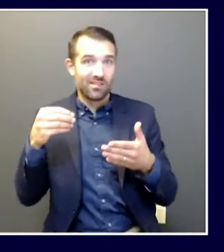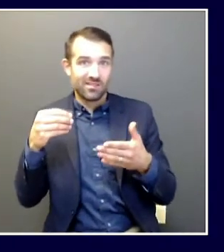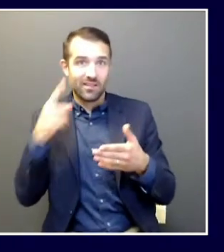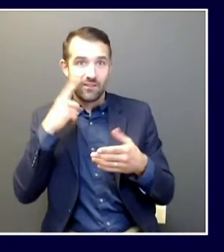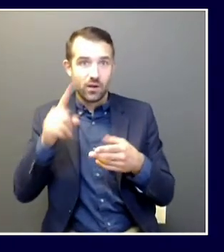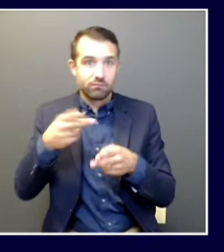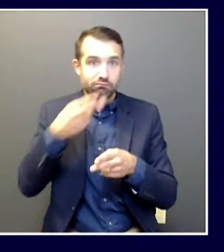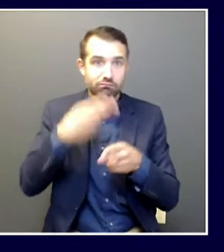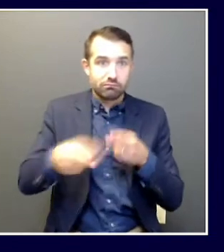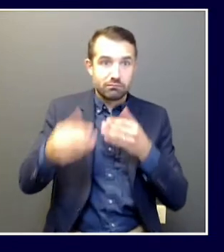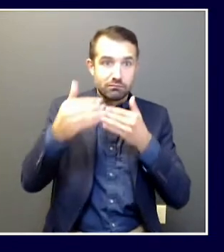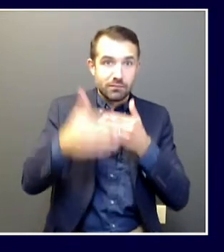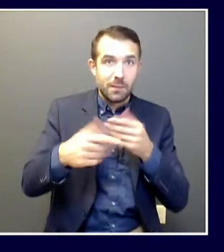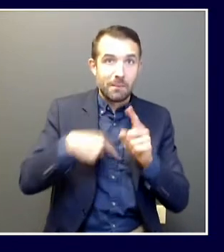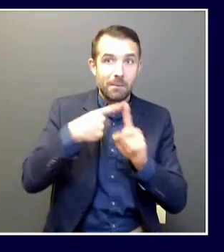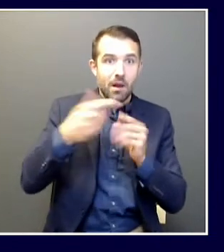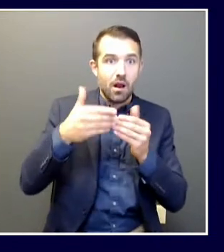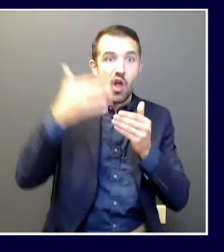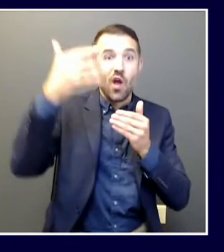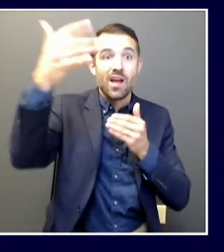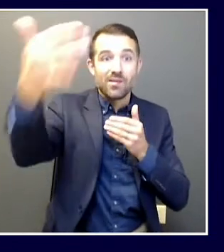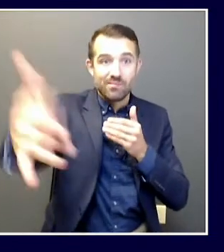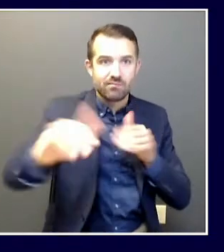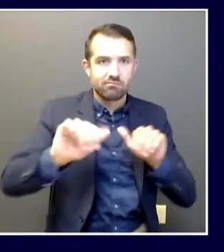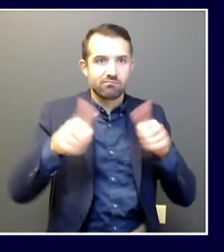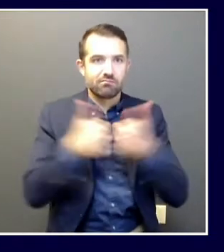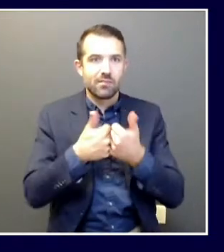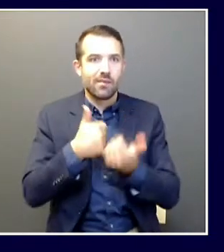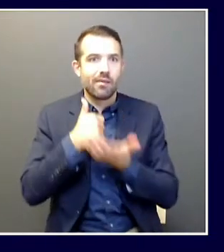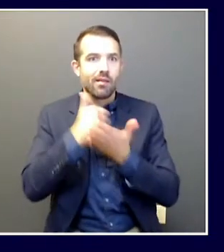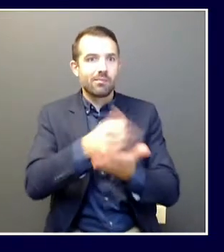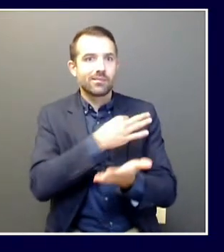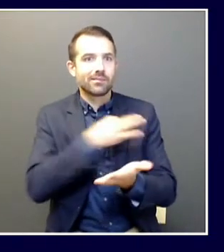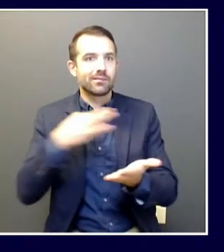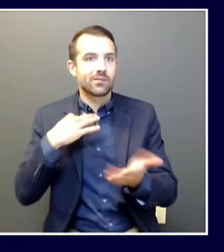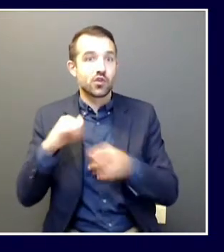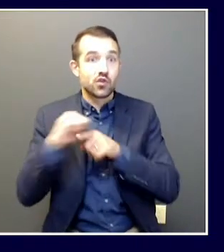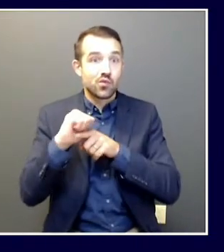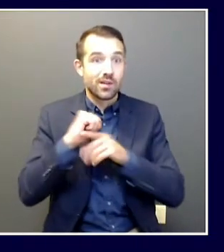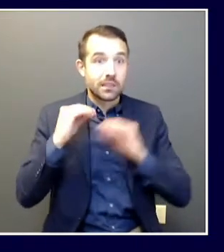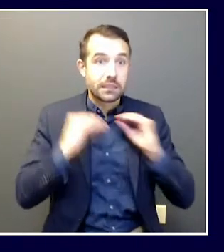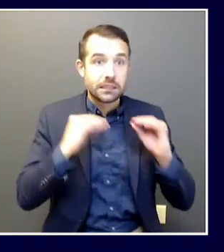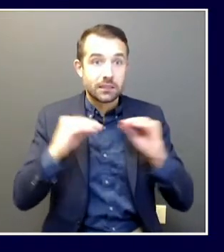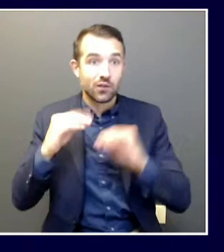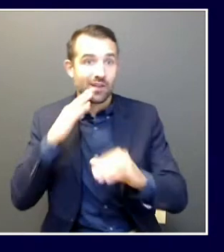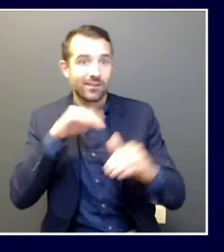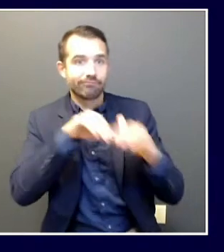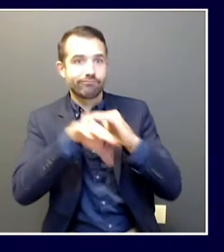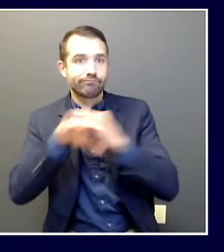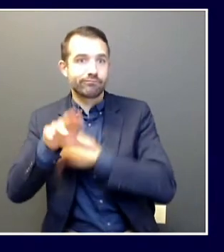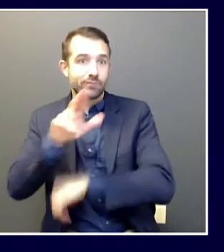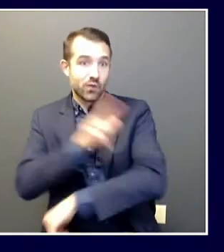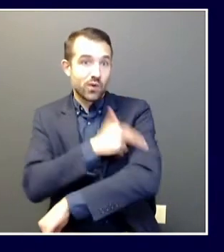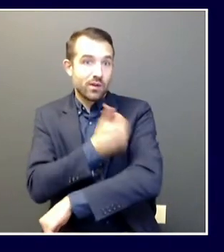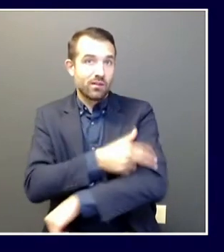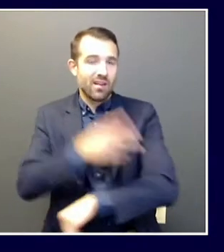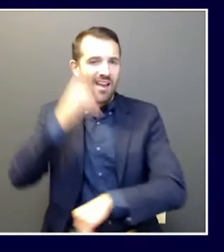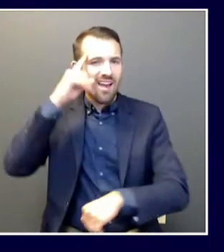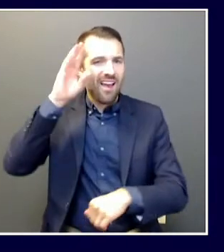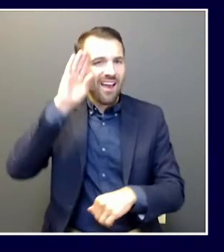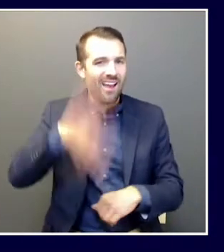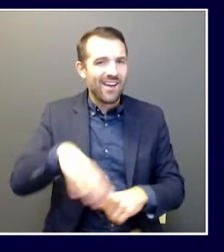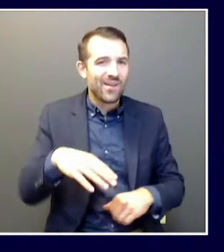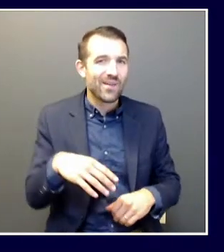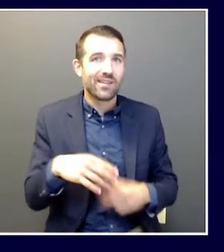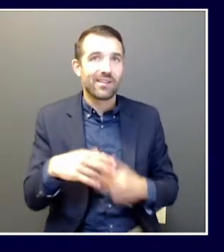challenges. We get it. We know that there are challenges in healthcare workers staying on the job. It's been a long 19 months,